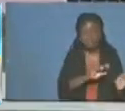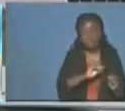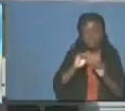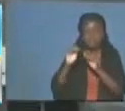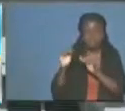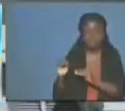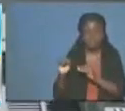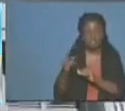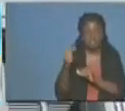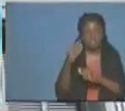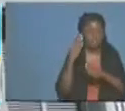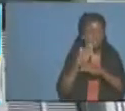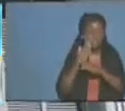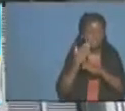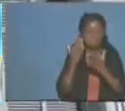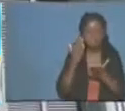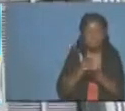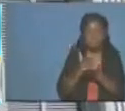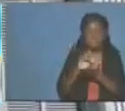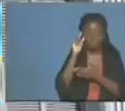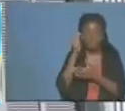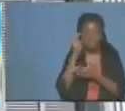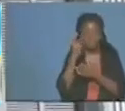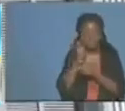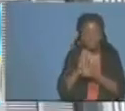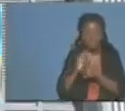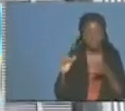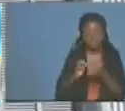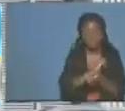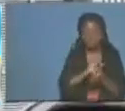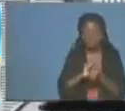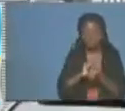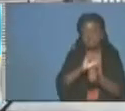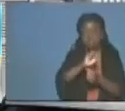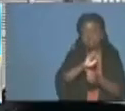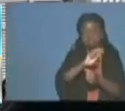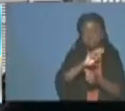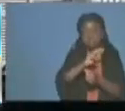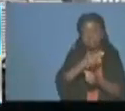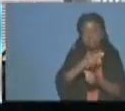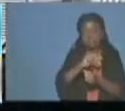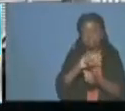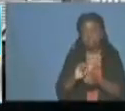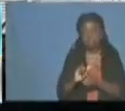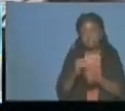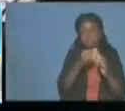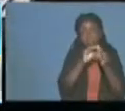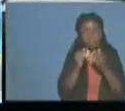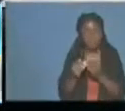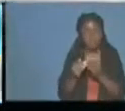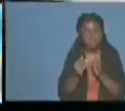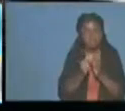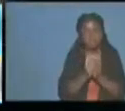down unregulated communities in New Providence and parts of Abaco before being extended to all of Abaco in 2021